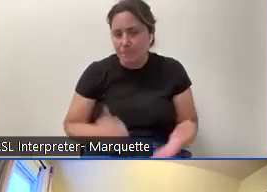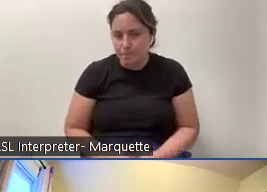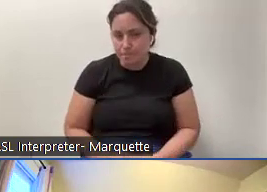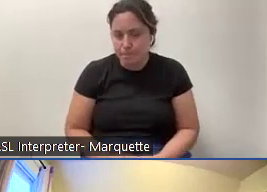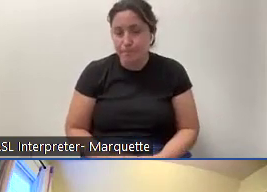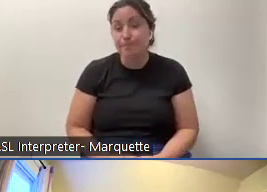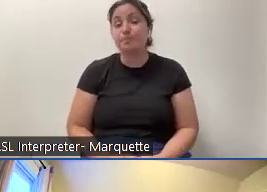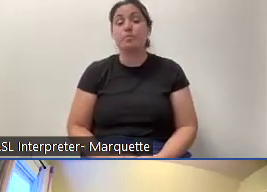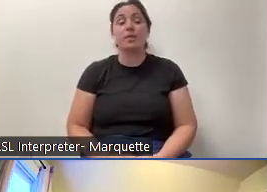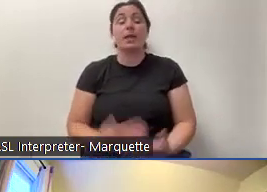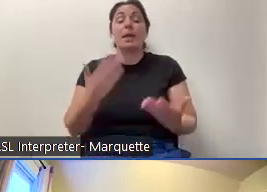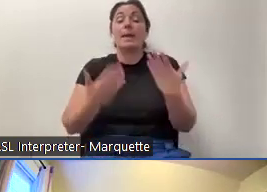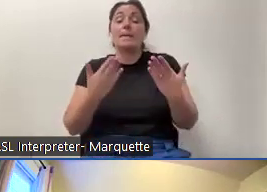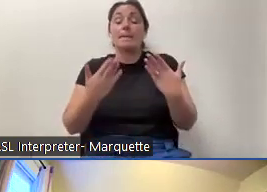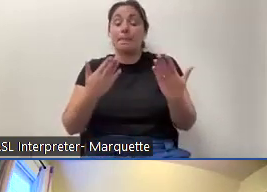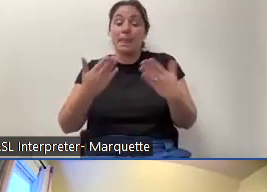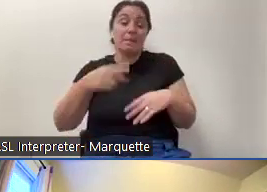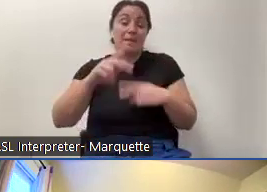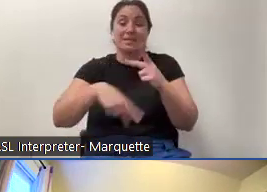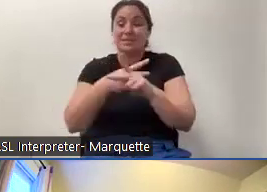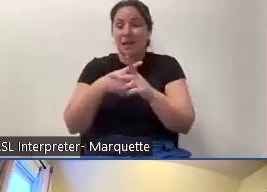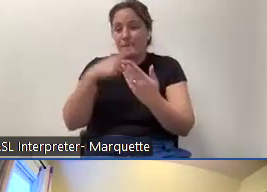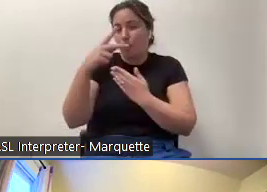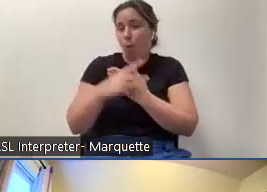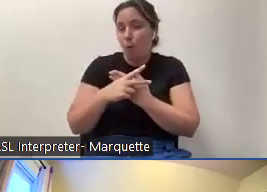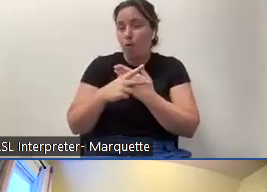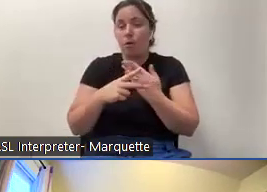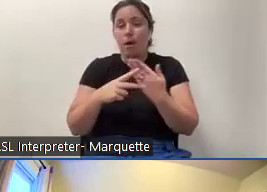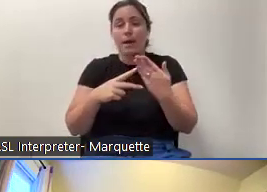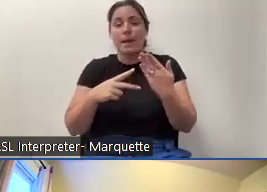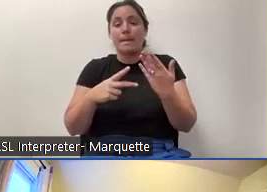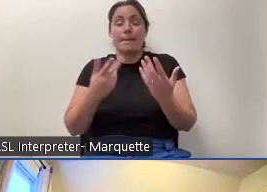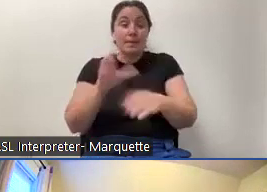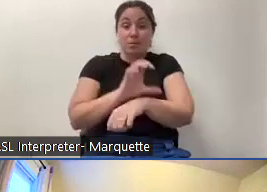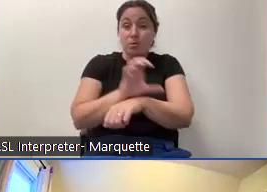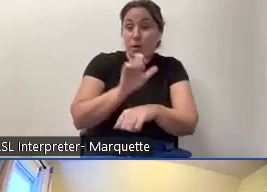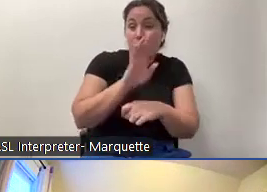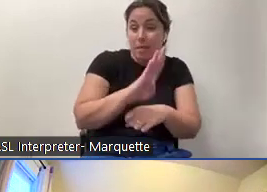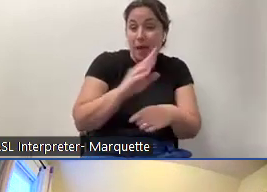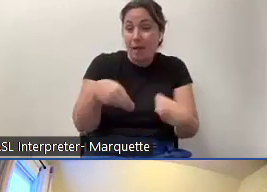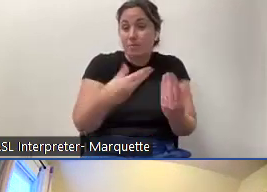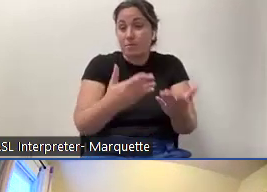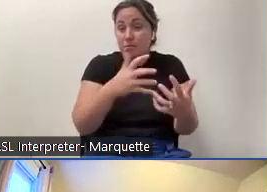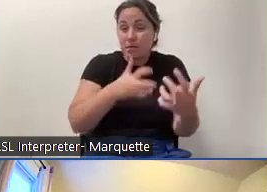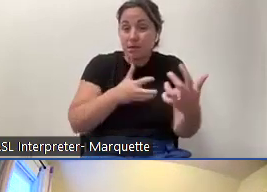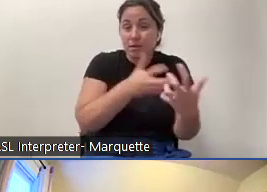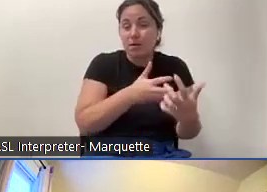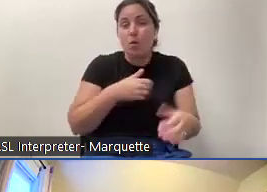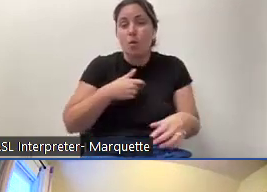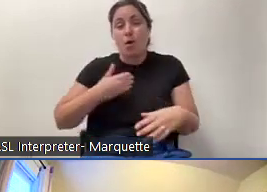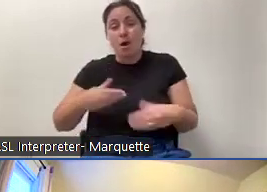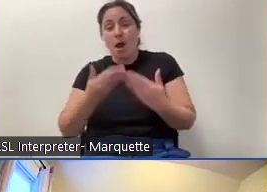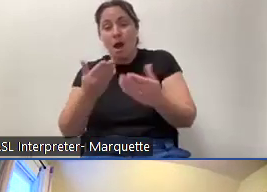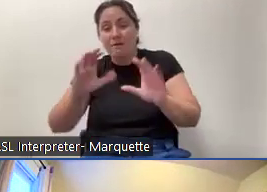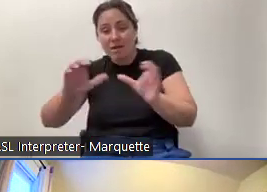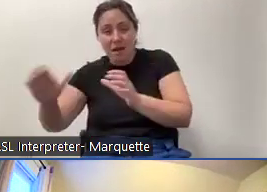be programming, that accommodations are provided maybe in computer labs or classes that are offered, okay? So